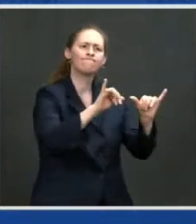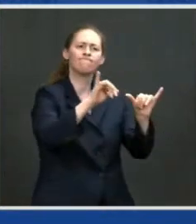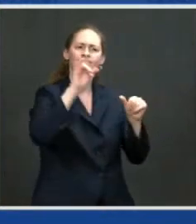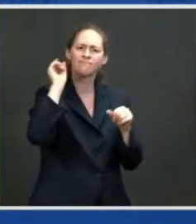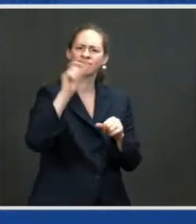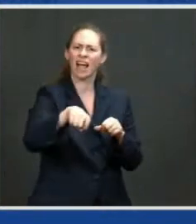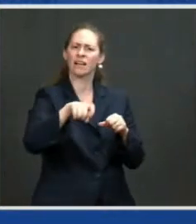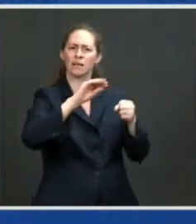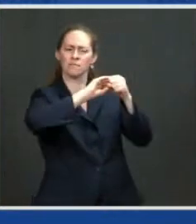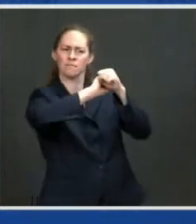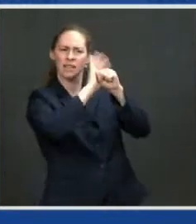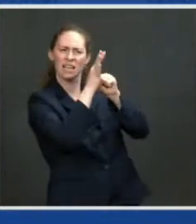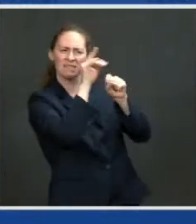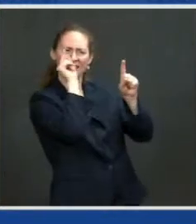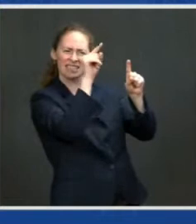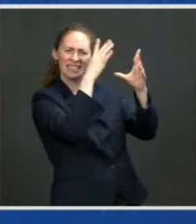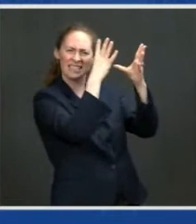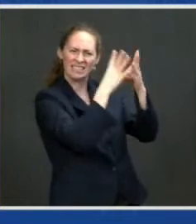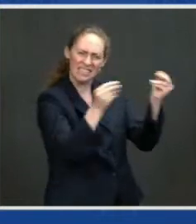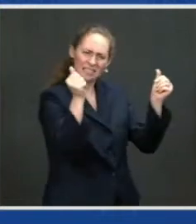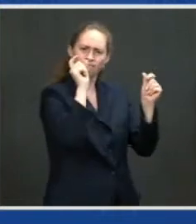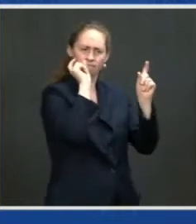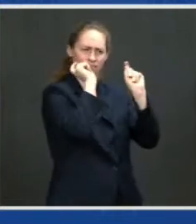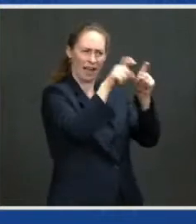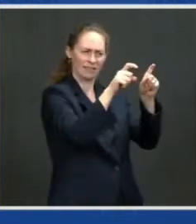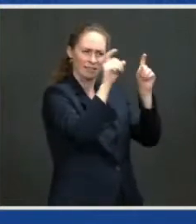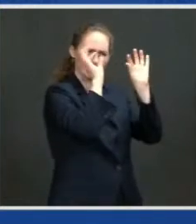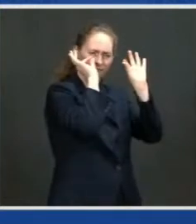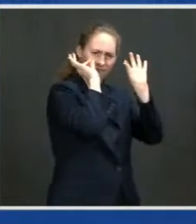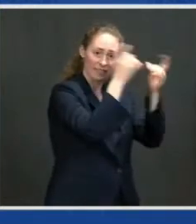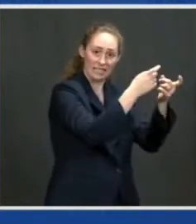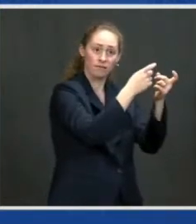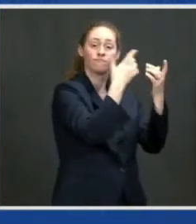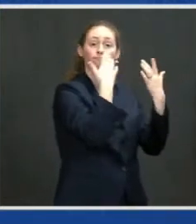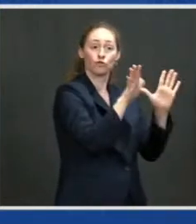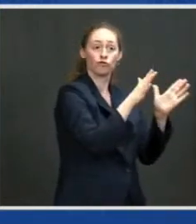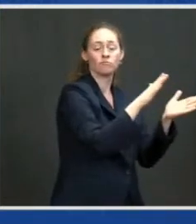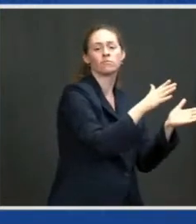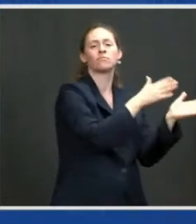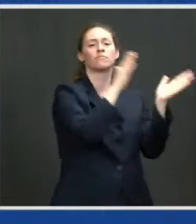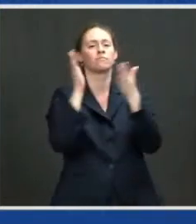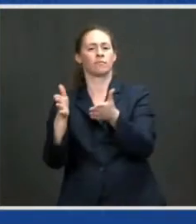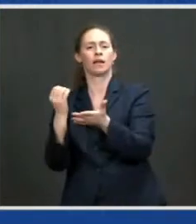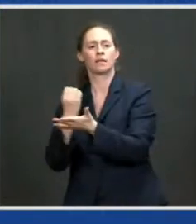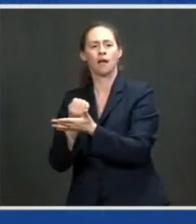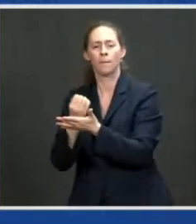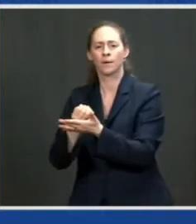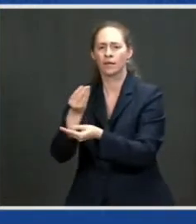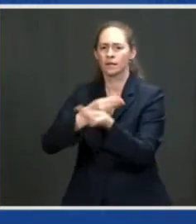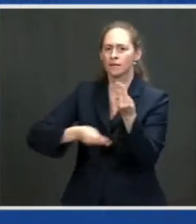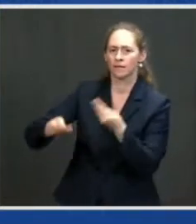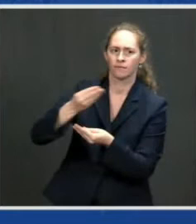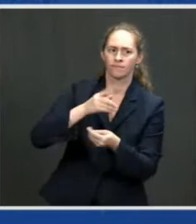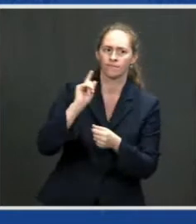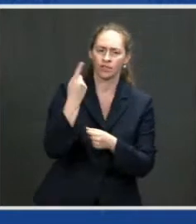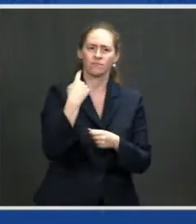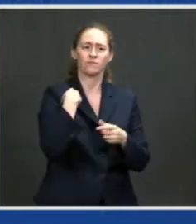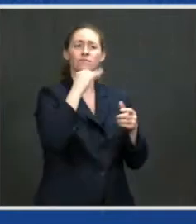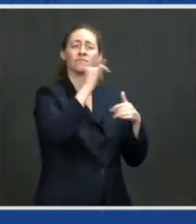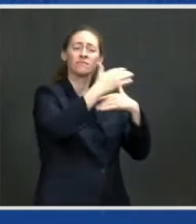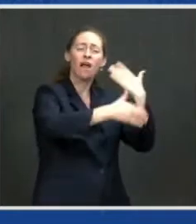pandemic before you can fix the economy. We were able, with a lot of hard work, get 600